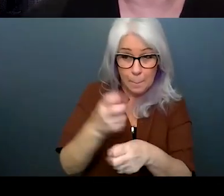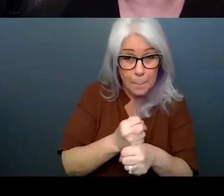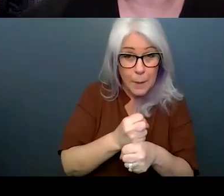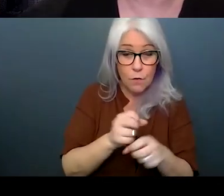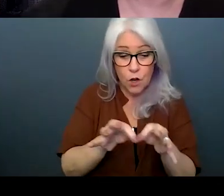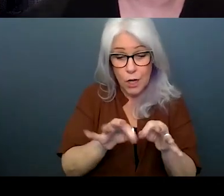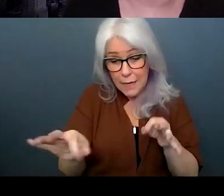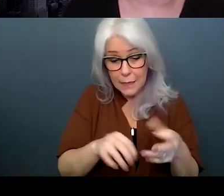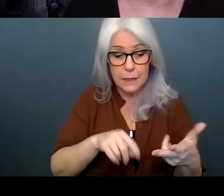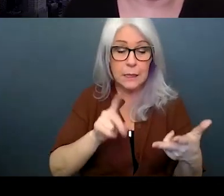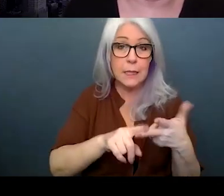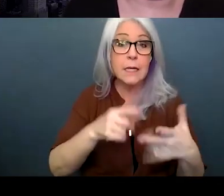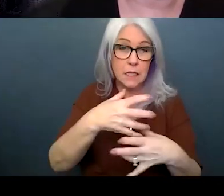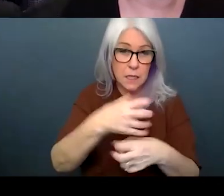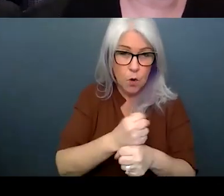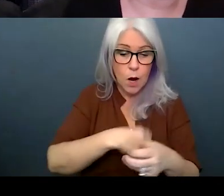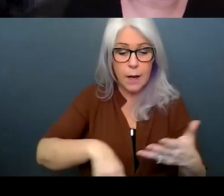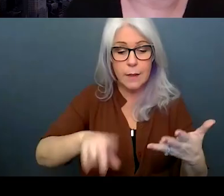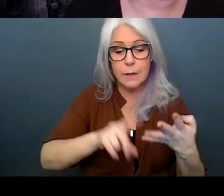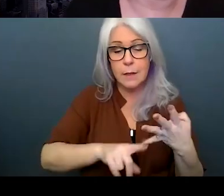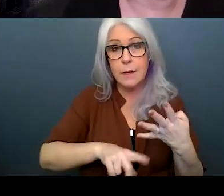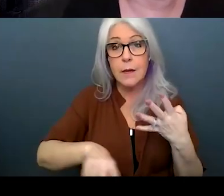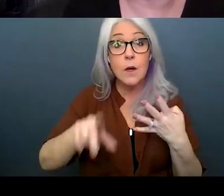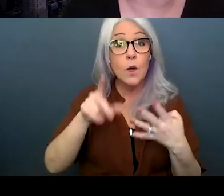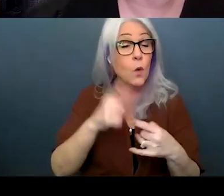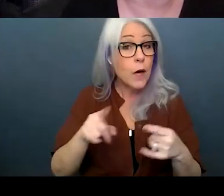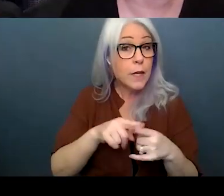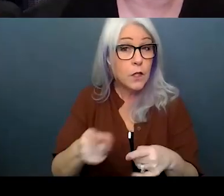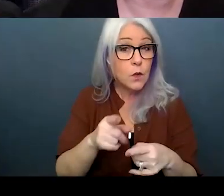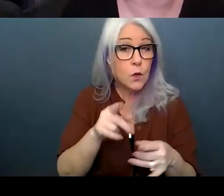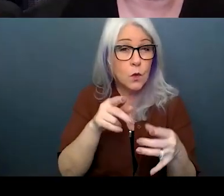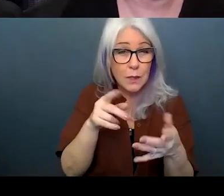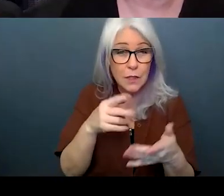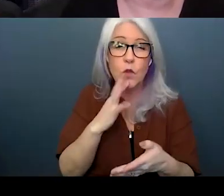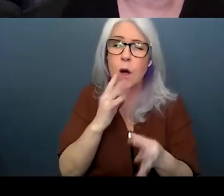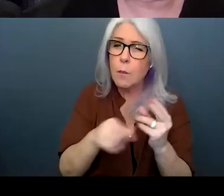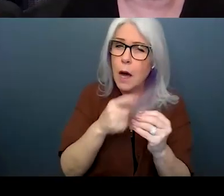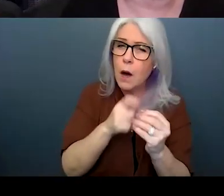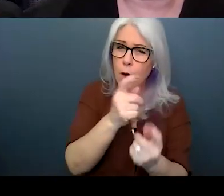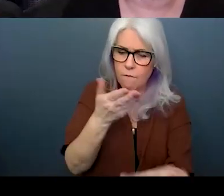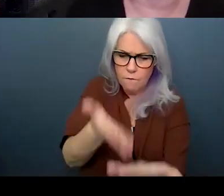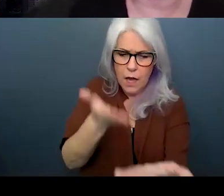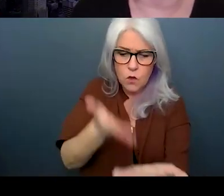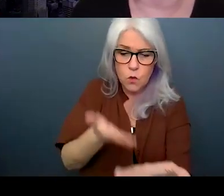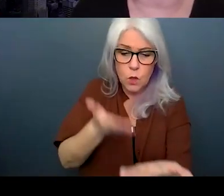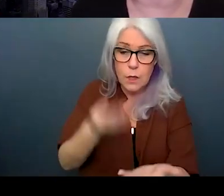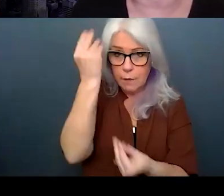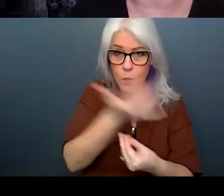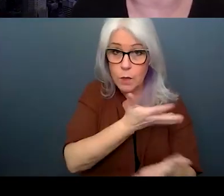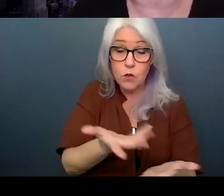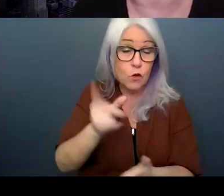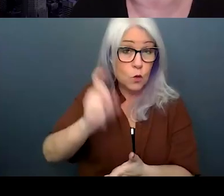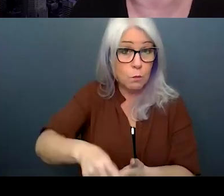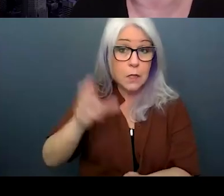when you summarize. And lastly, fourth is when you mention factual information that you have to look up.